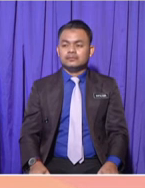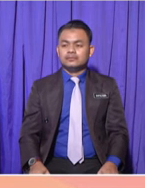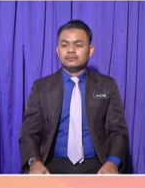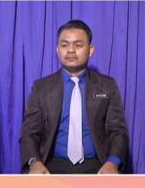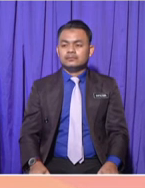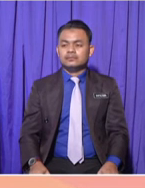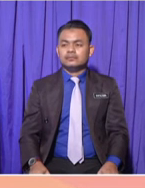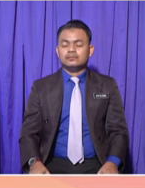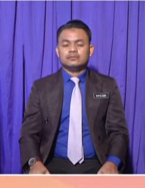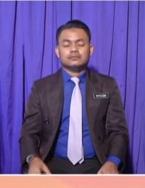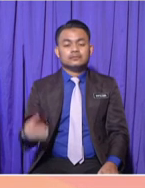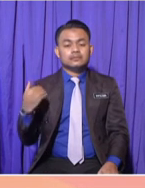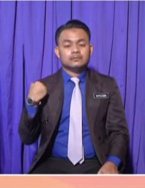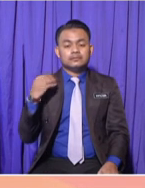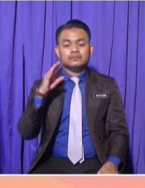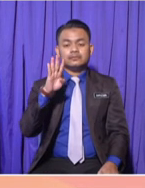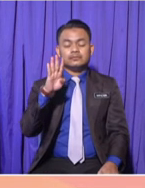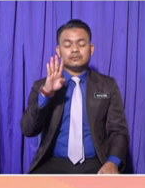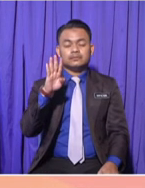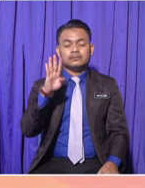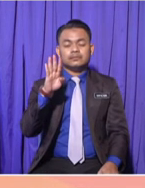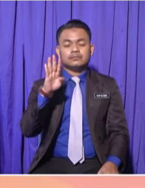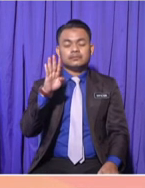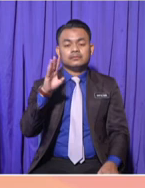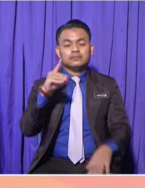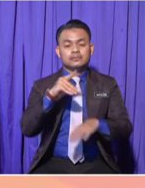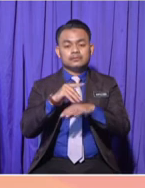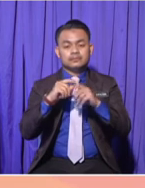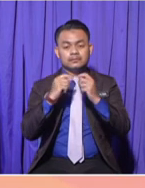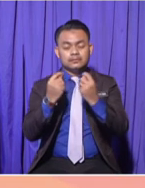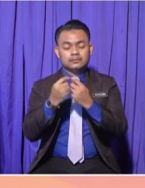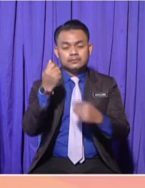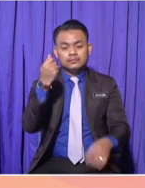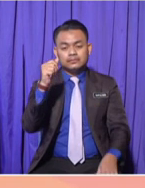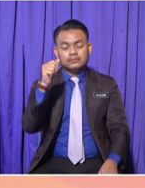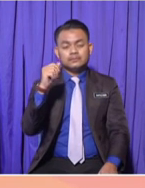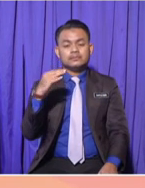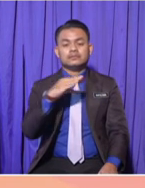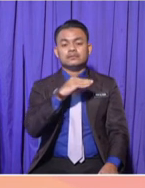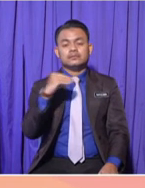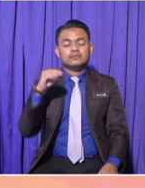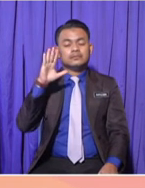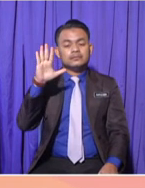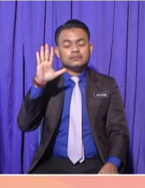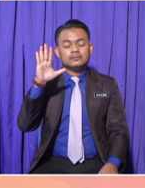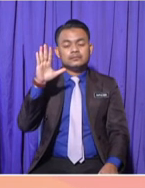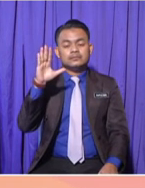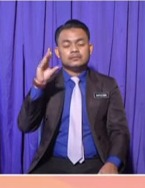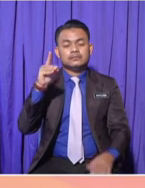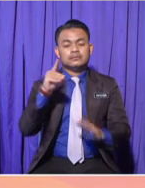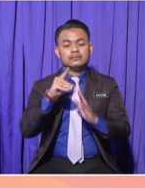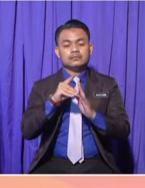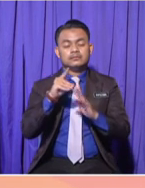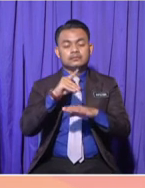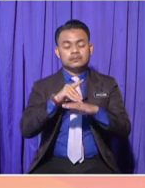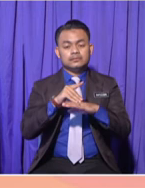There is a 4 in the tens place and a 5 in the ones